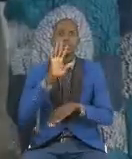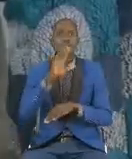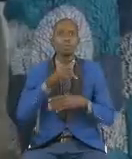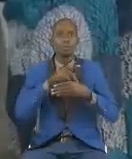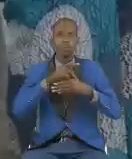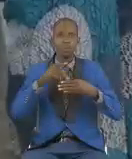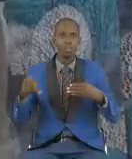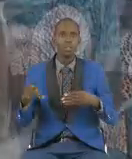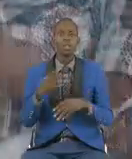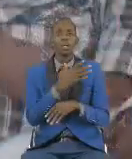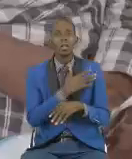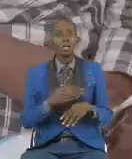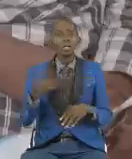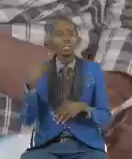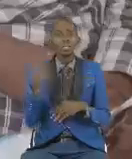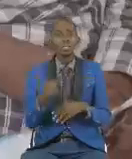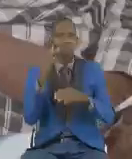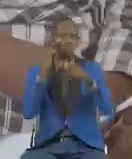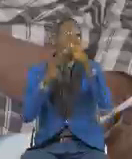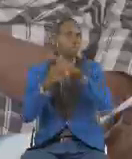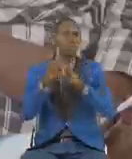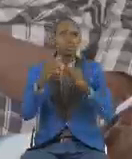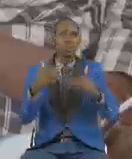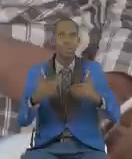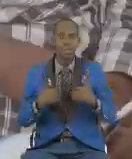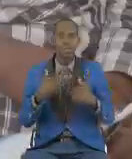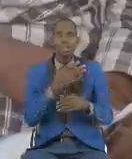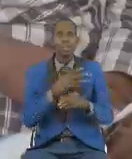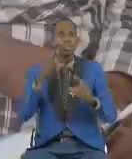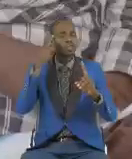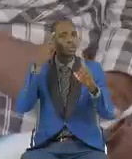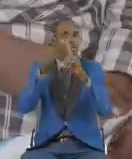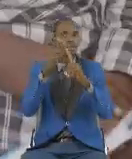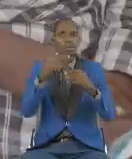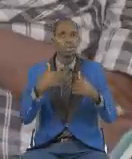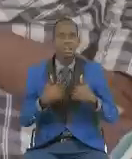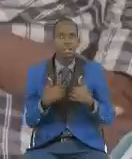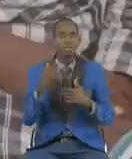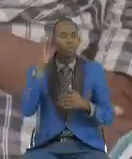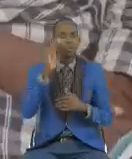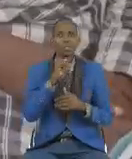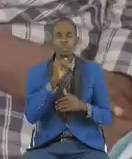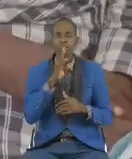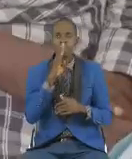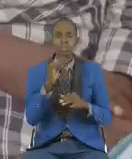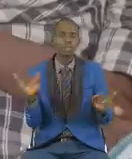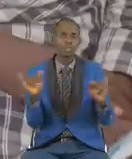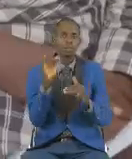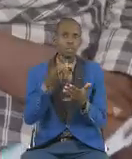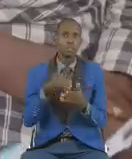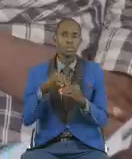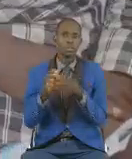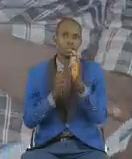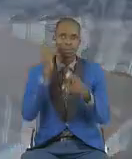and the vision you have, and the goal you have, you'll not be the same again in Jesus' name.